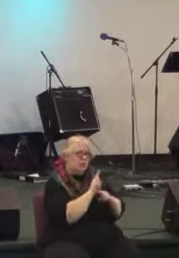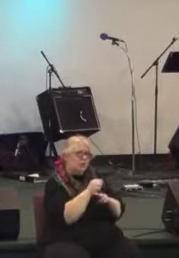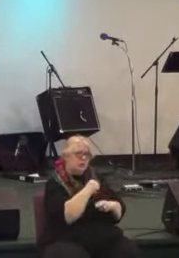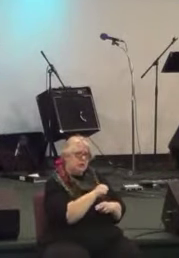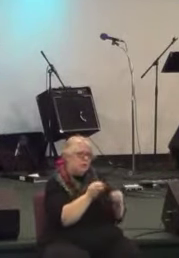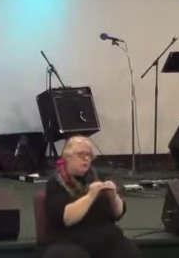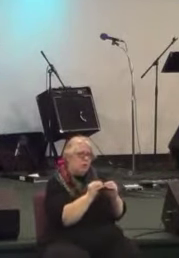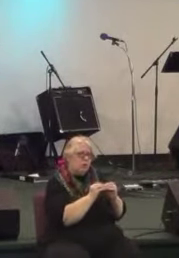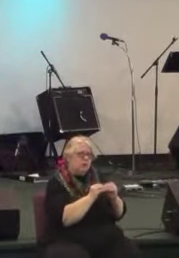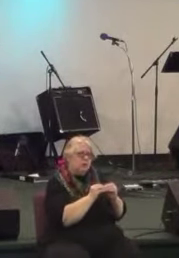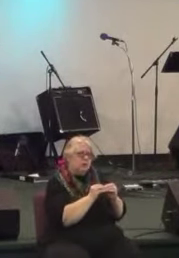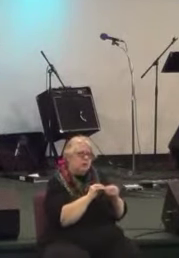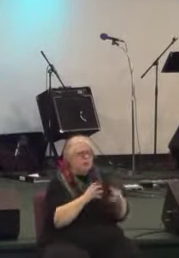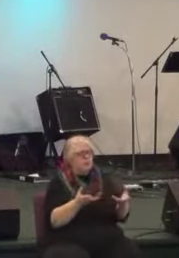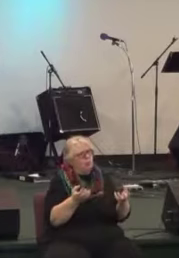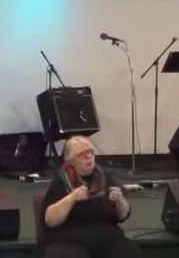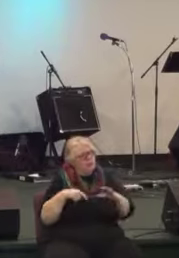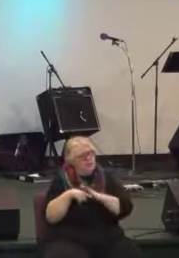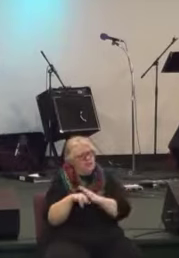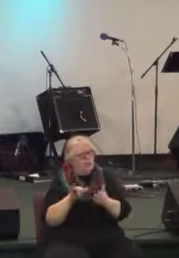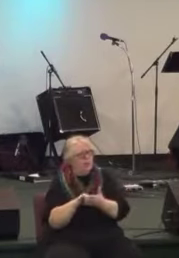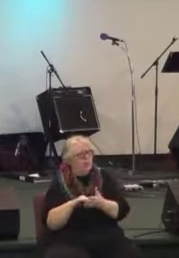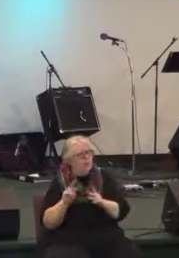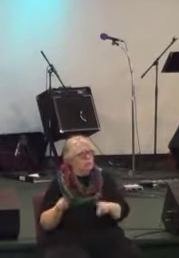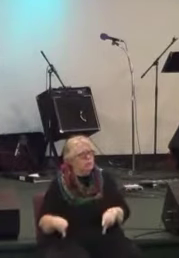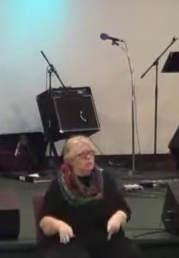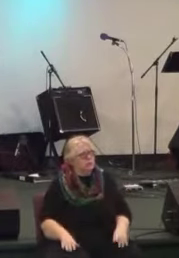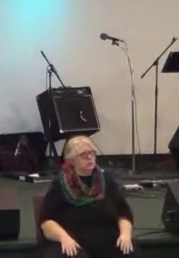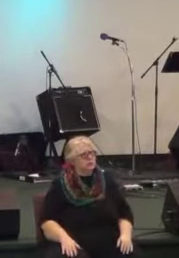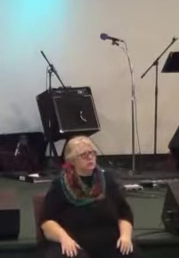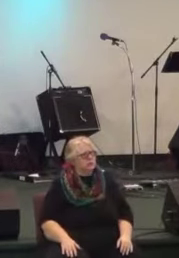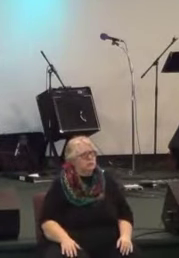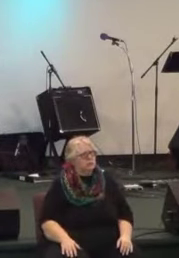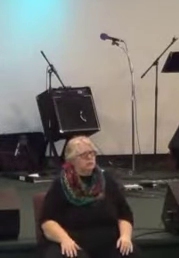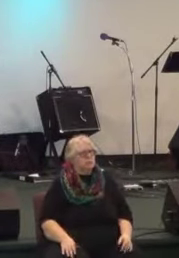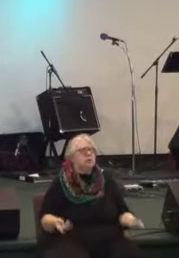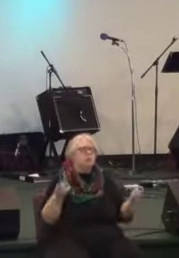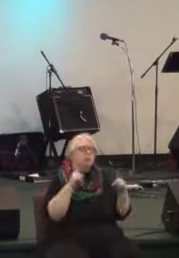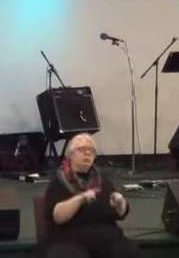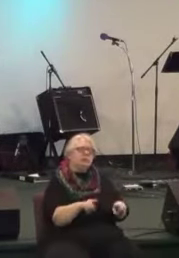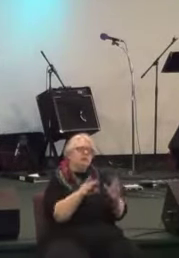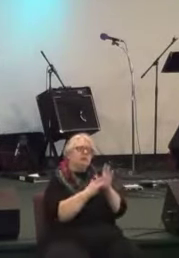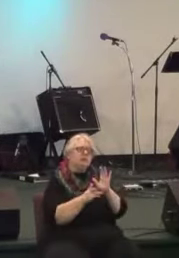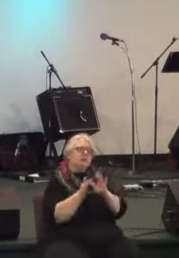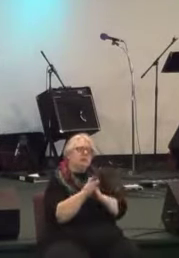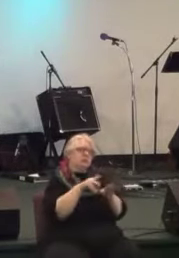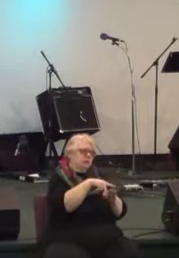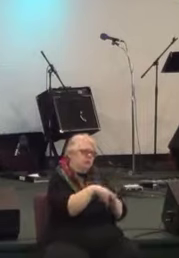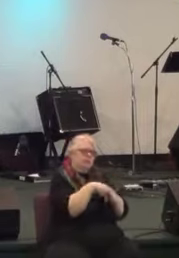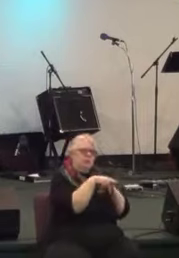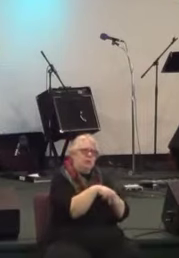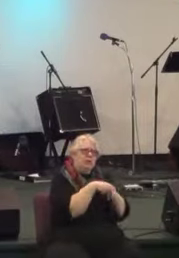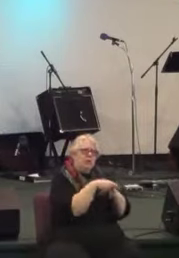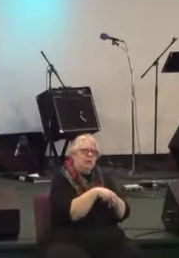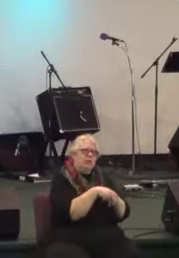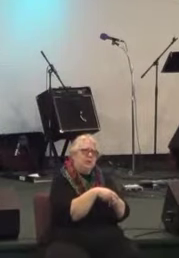killed. He's riding down on palm leaves on the donkey into town. And hours later, that